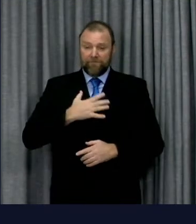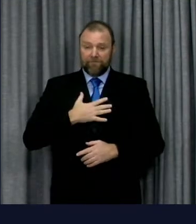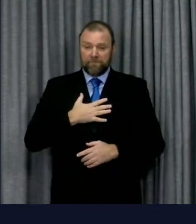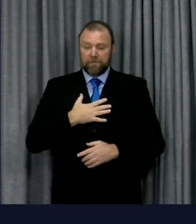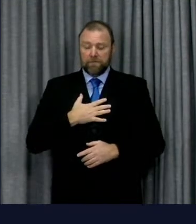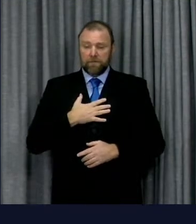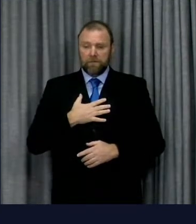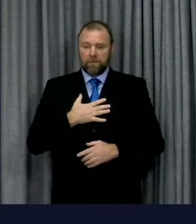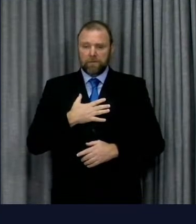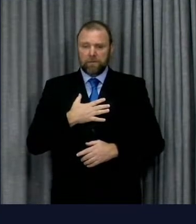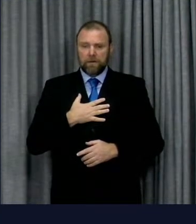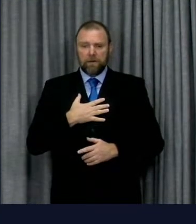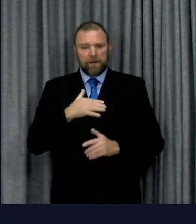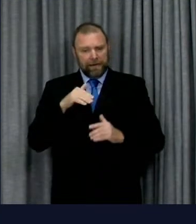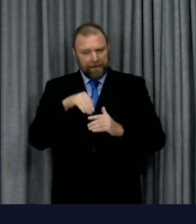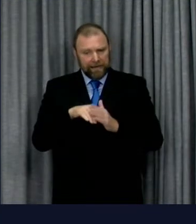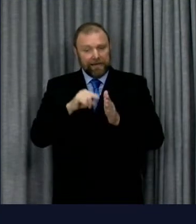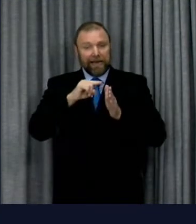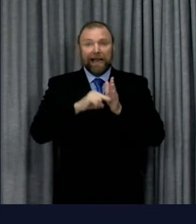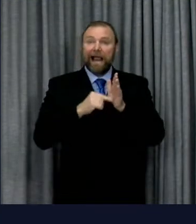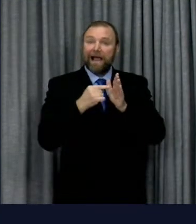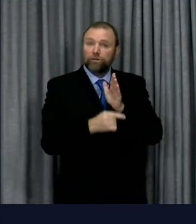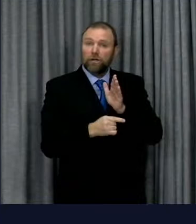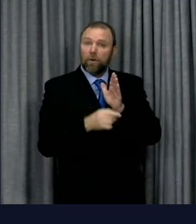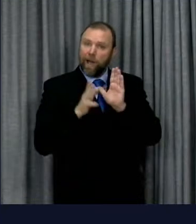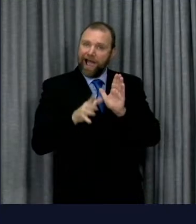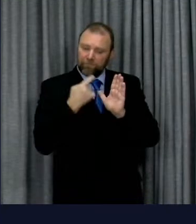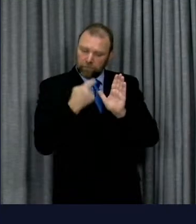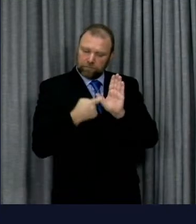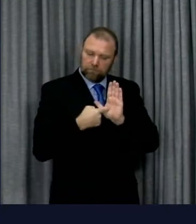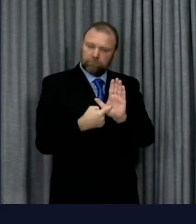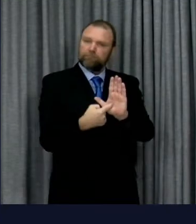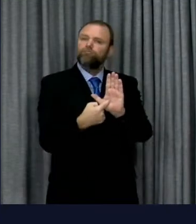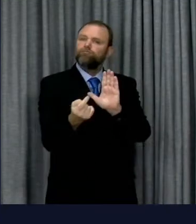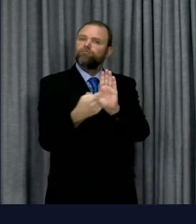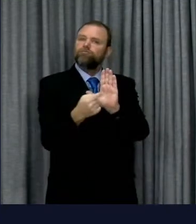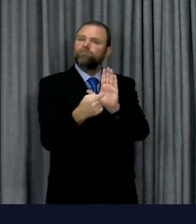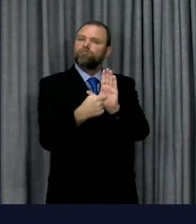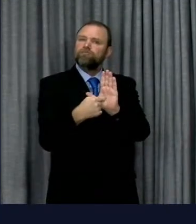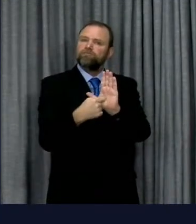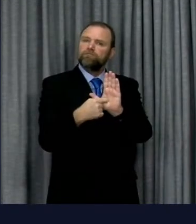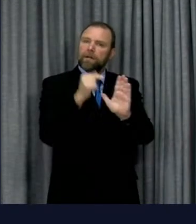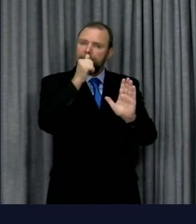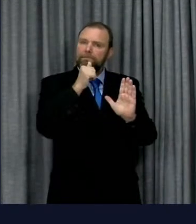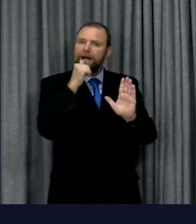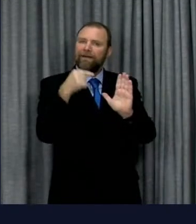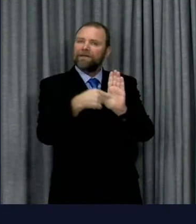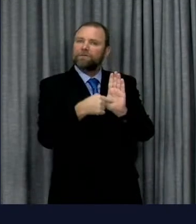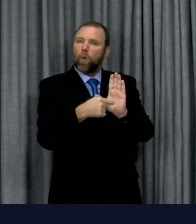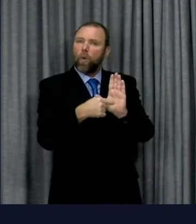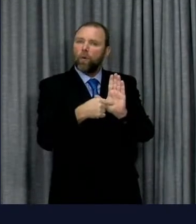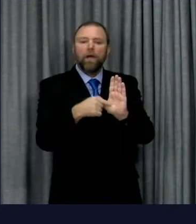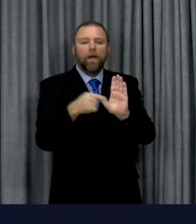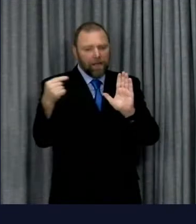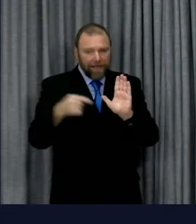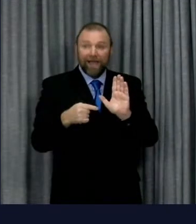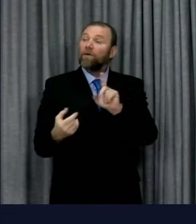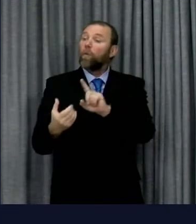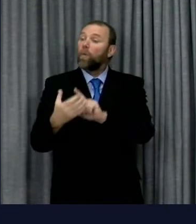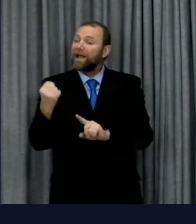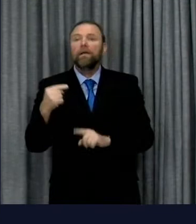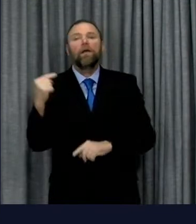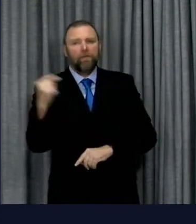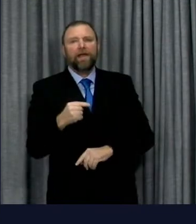to go in an election in your manifesto, and if you win the election, that's when a referendum is legitimate.